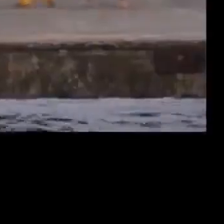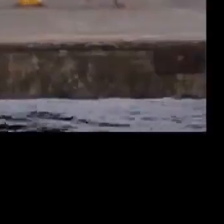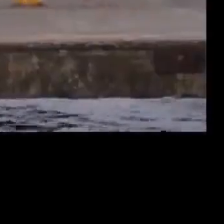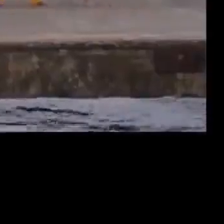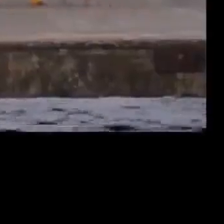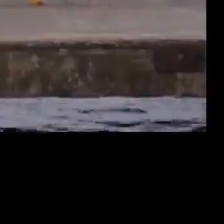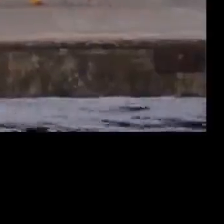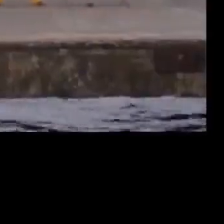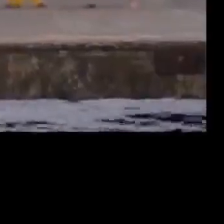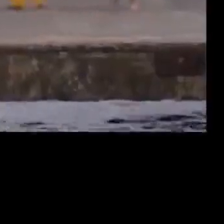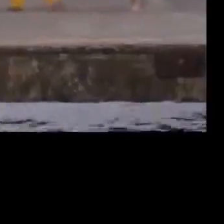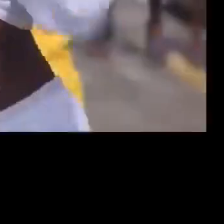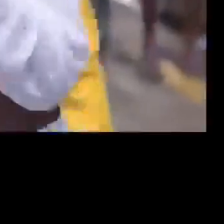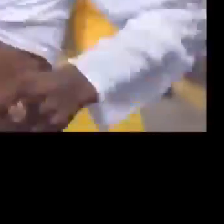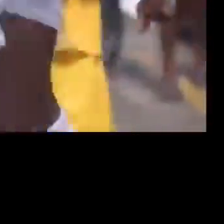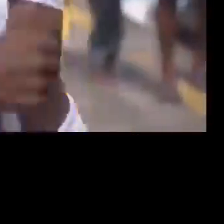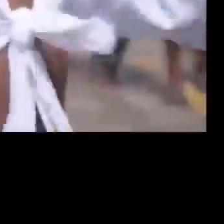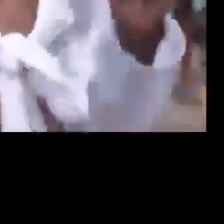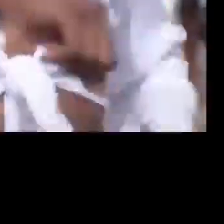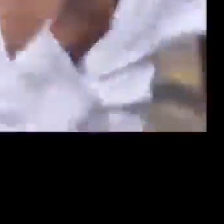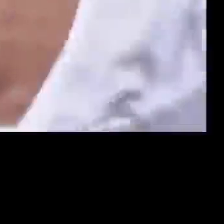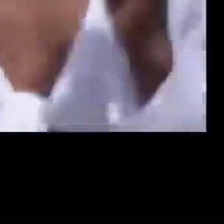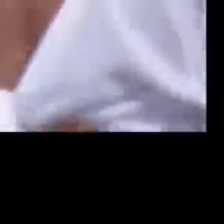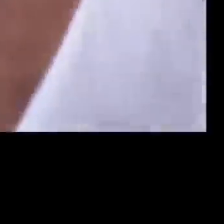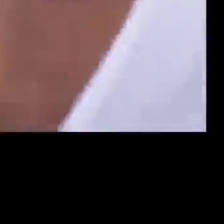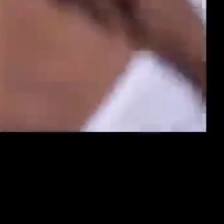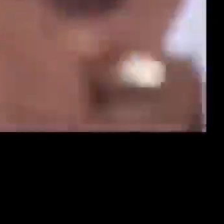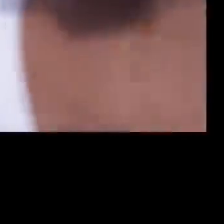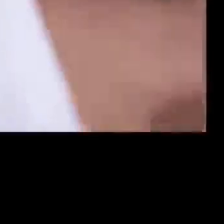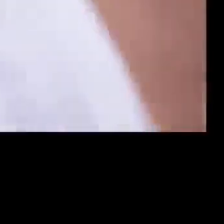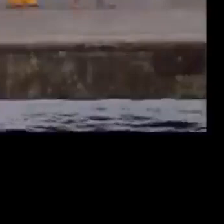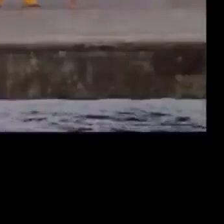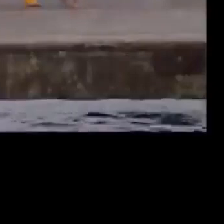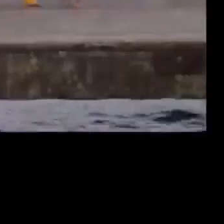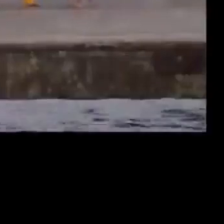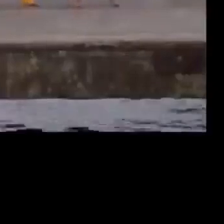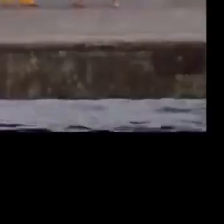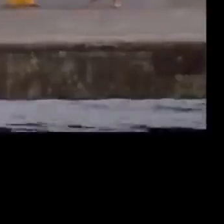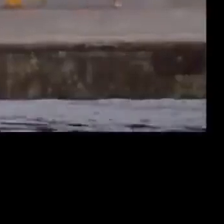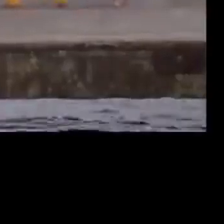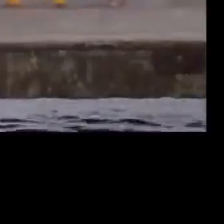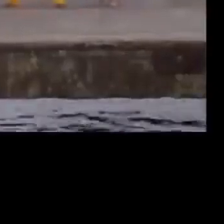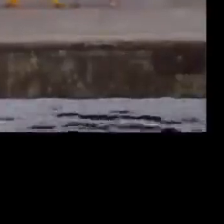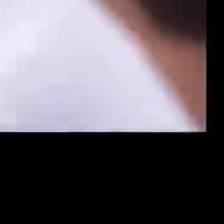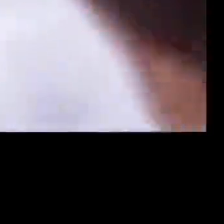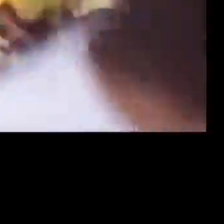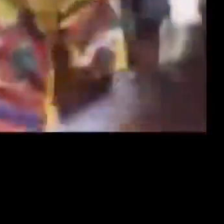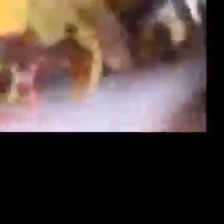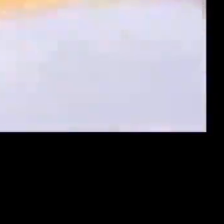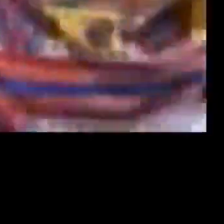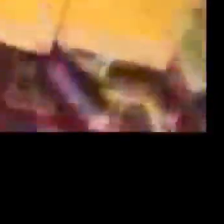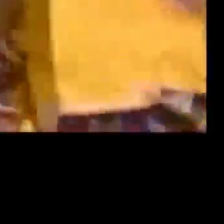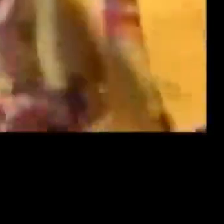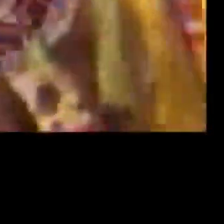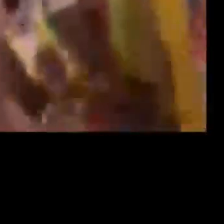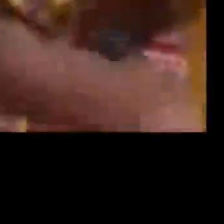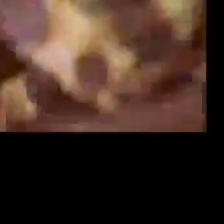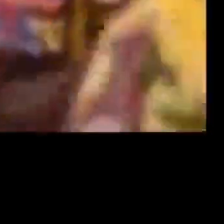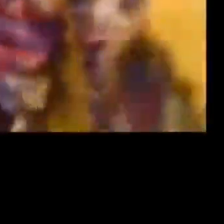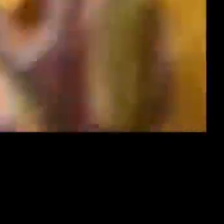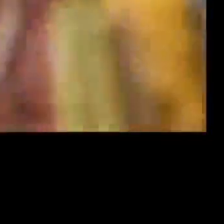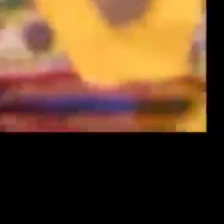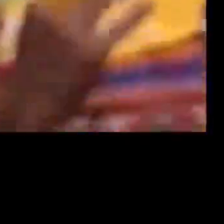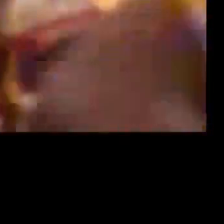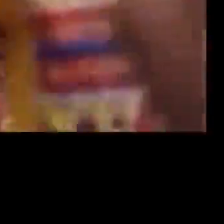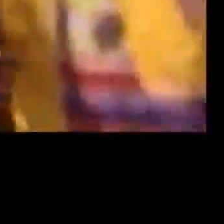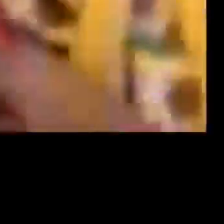they run, and the blood they run. See how the blood they run. And the blood they run, and the blood they run. See how the blood they run. And the blood they